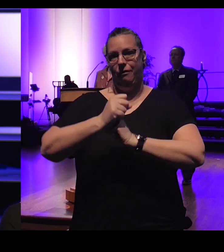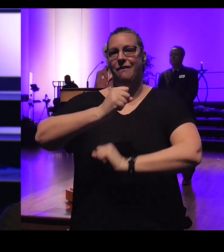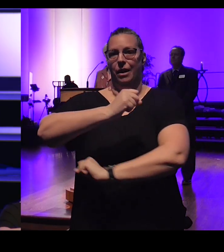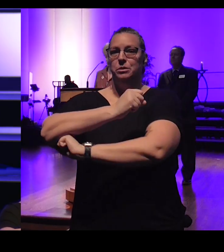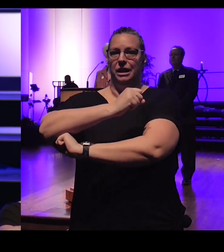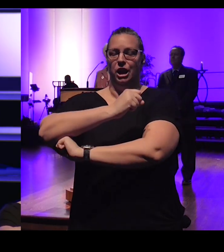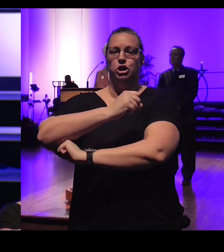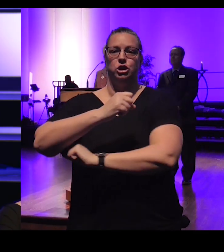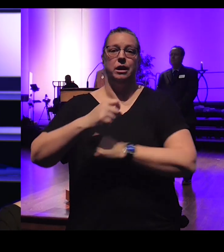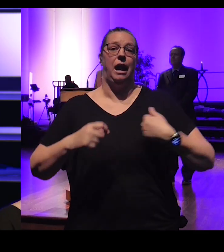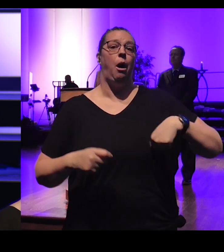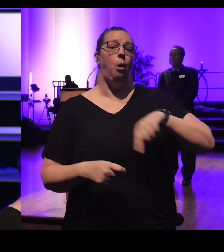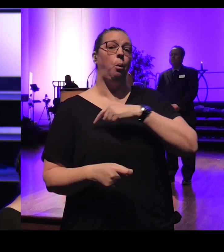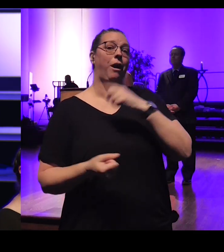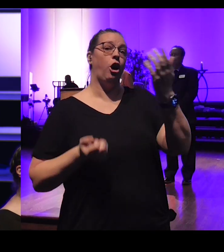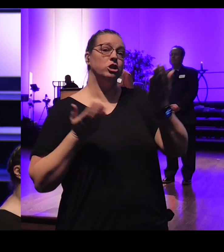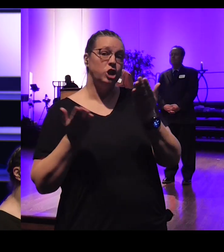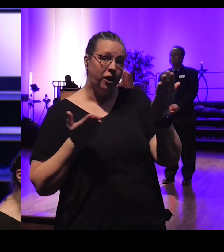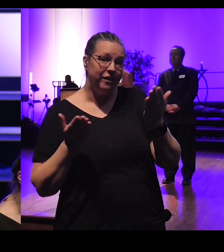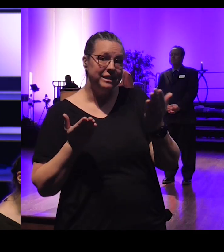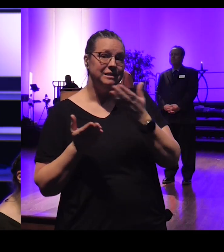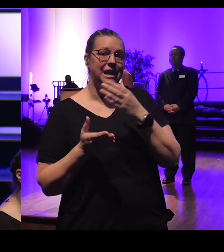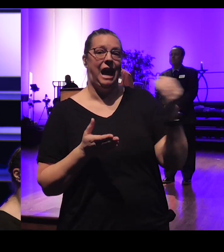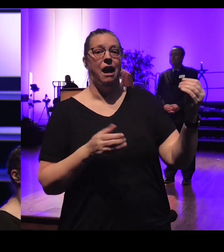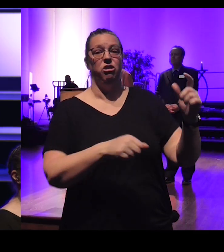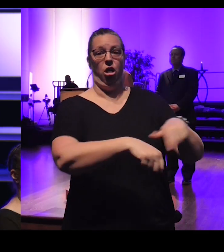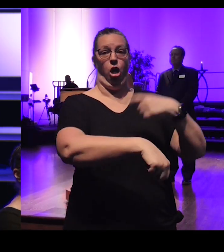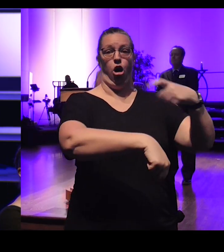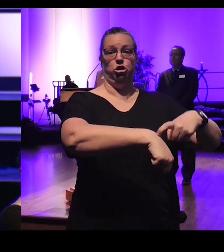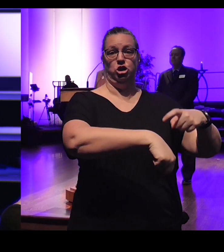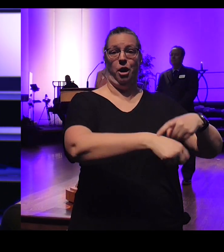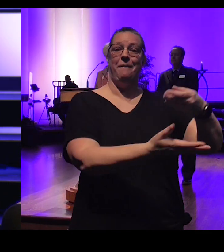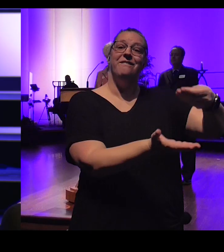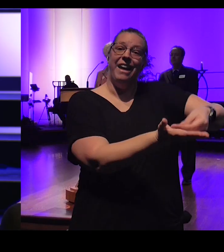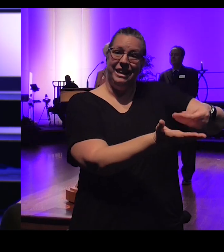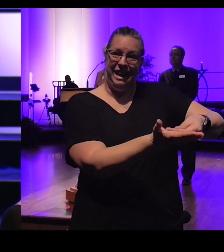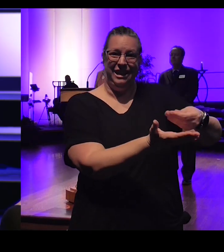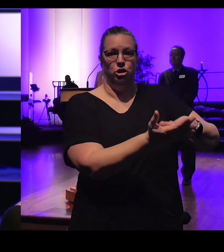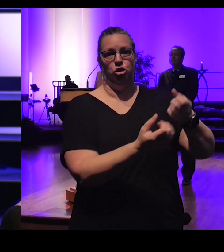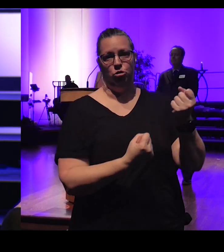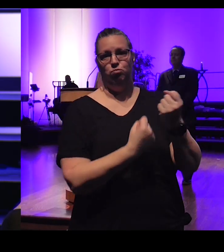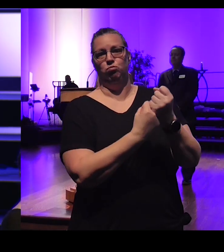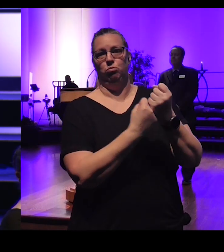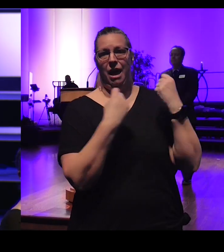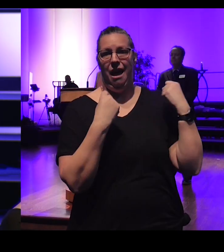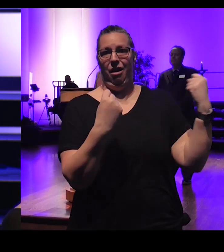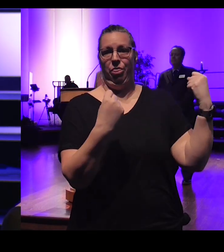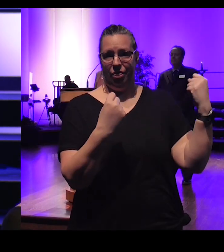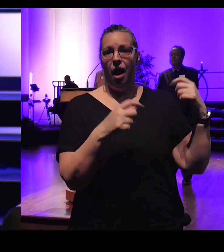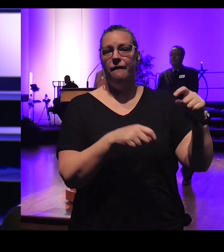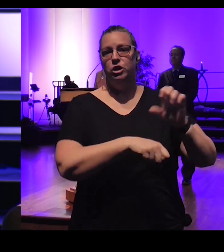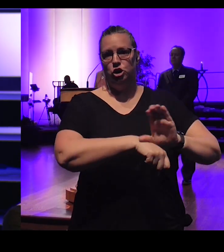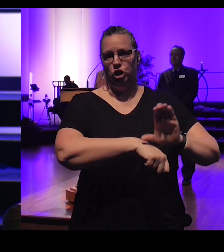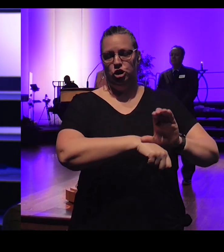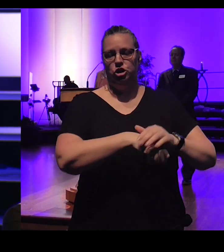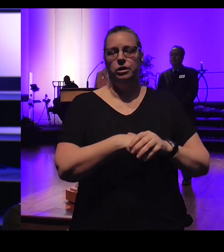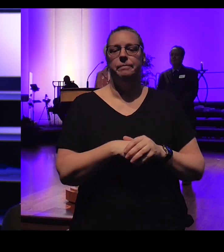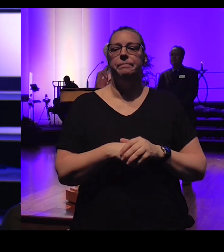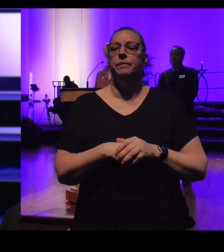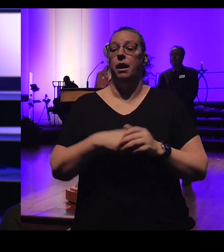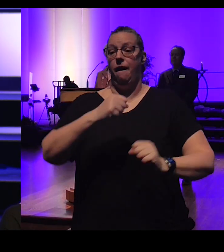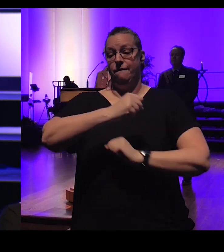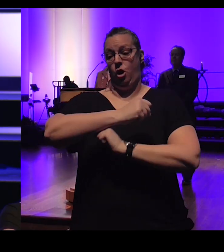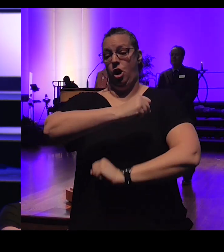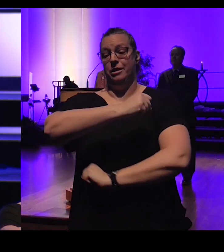being of service to you, and ensure the long-term financial well-being of our church. The foundation, which marks